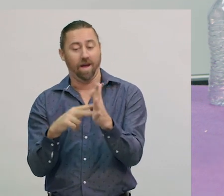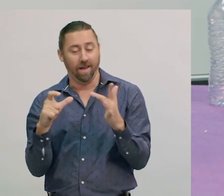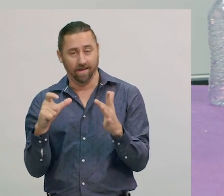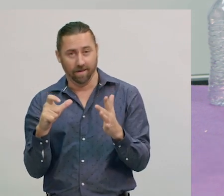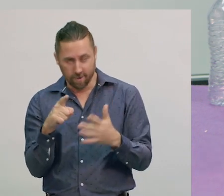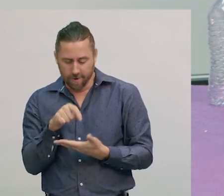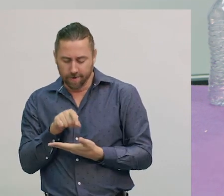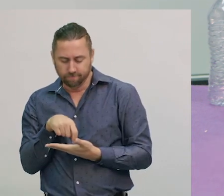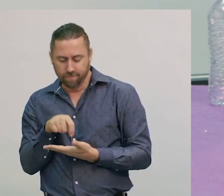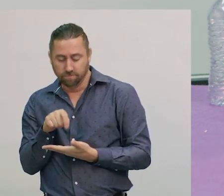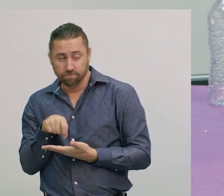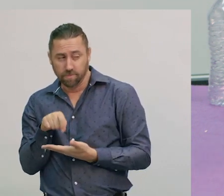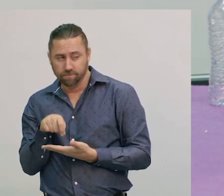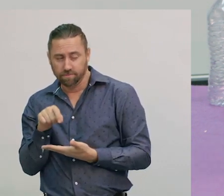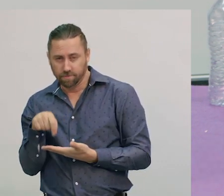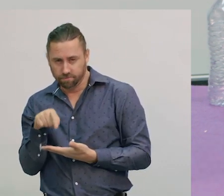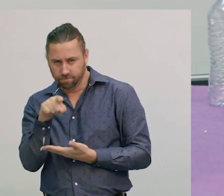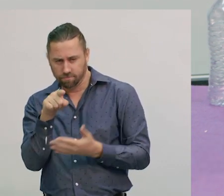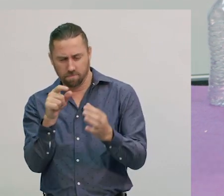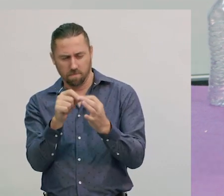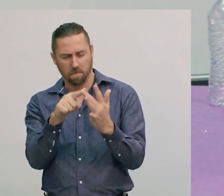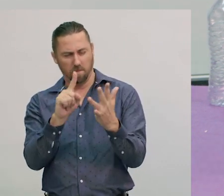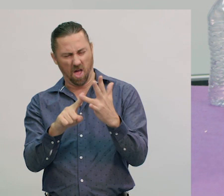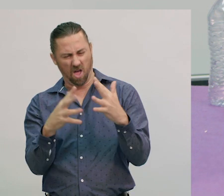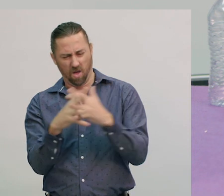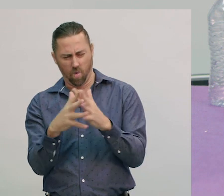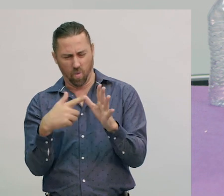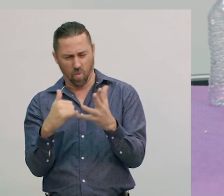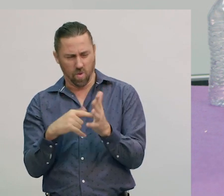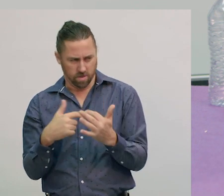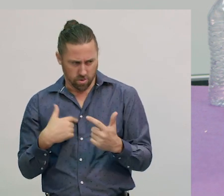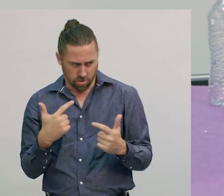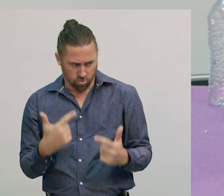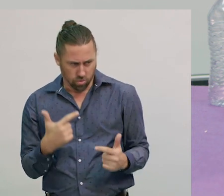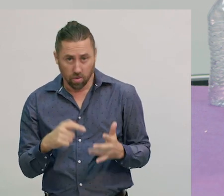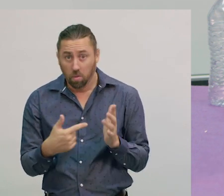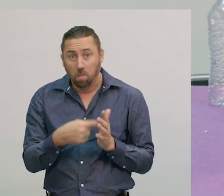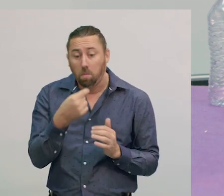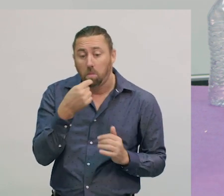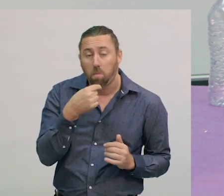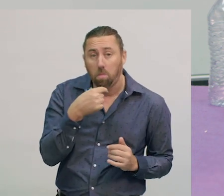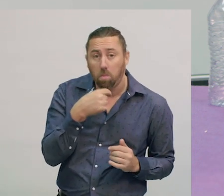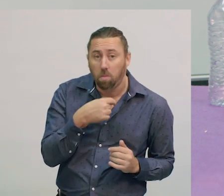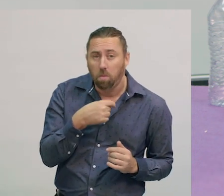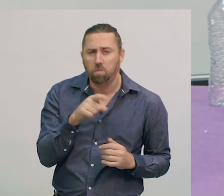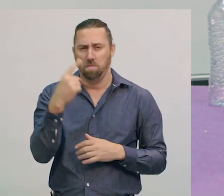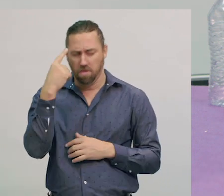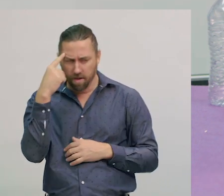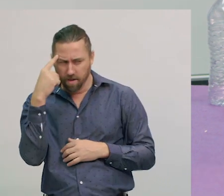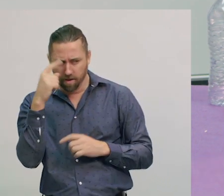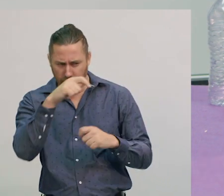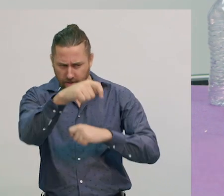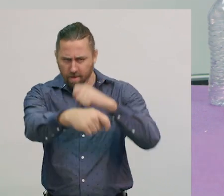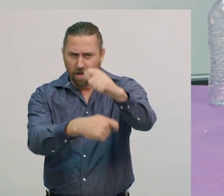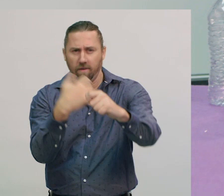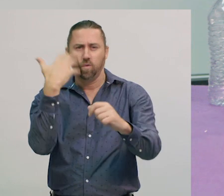organic. Think about how much bio-waste your household throws away and how it might contribute